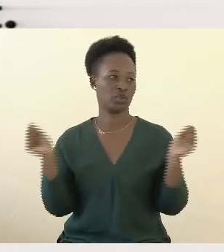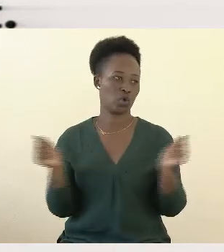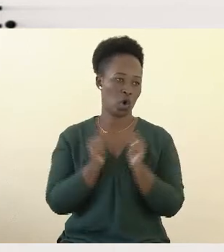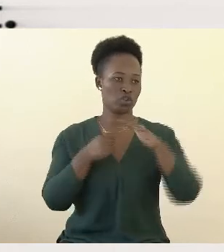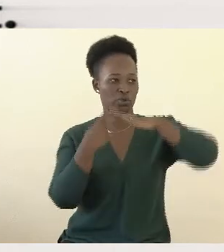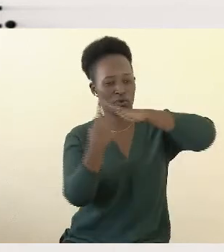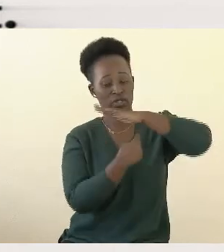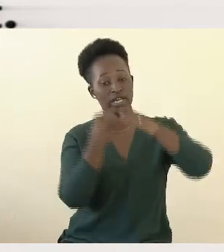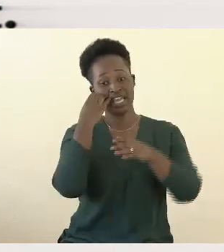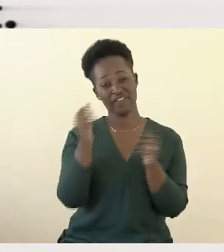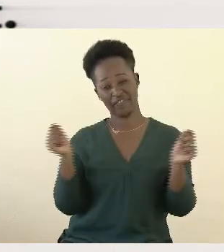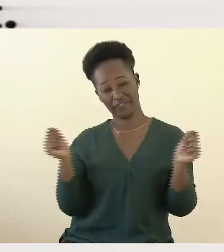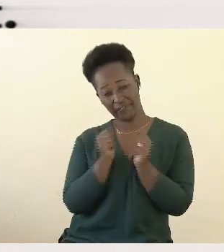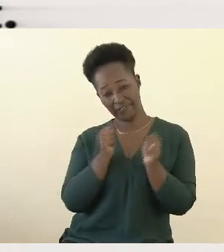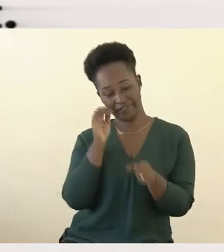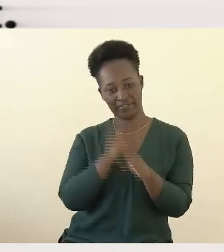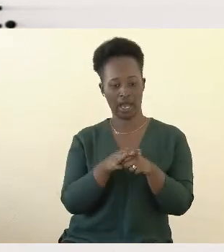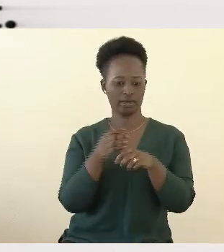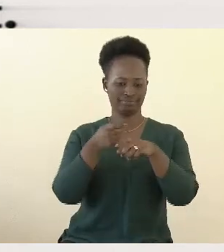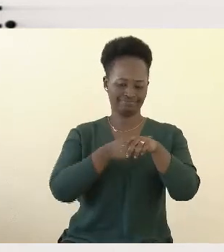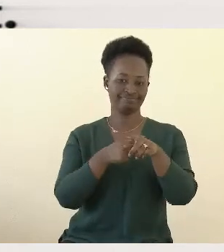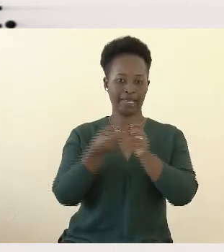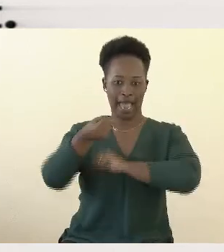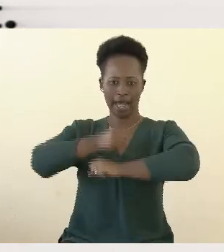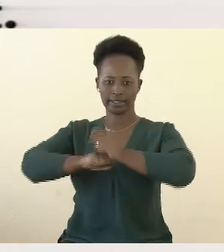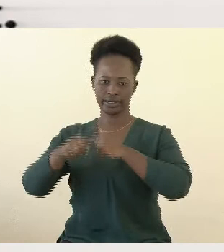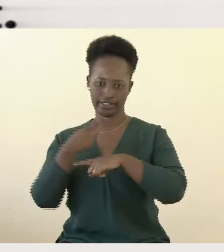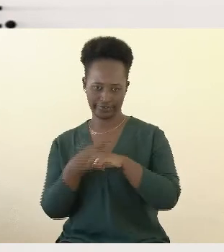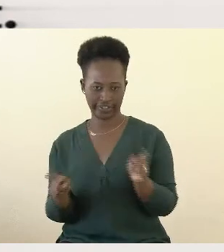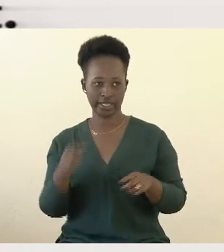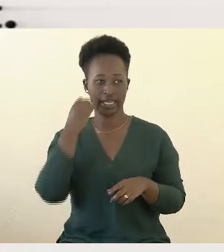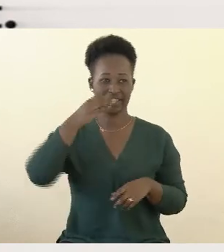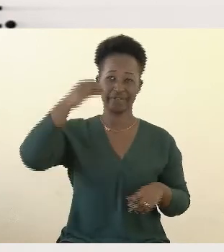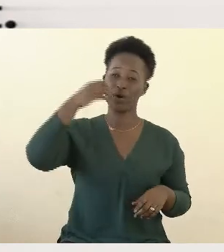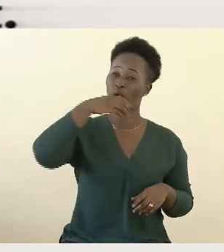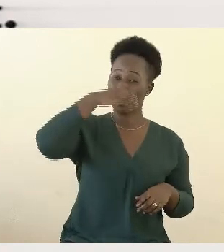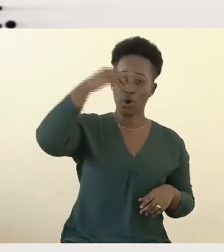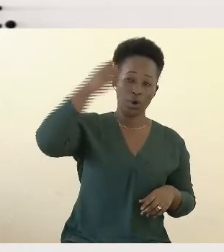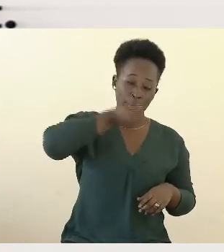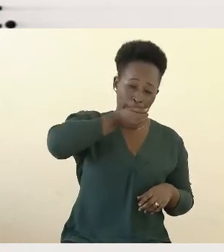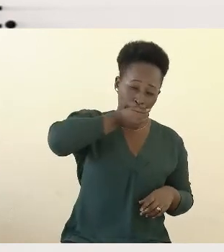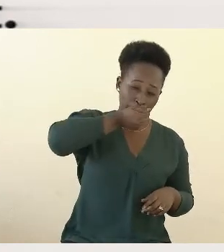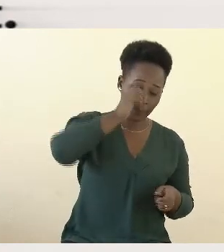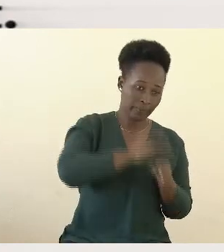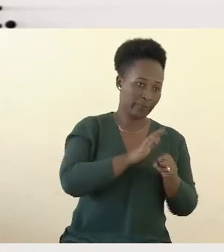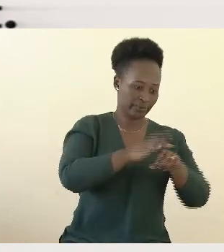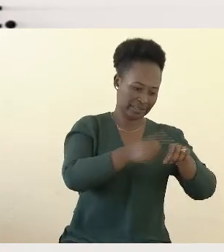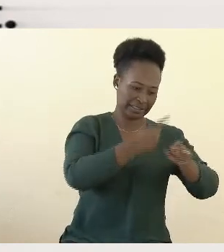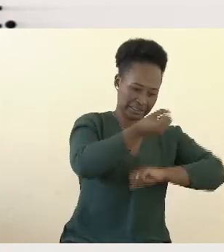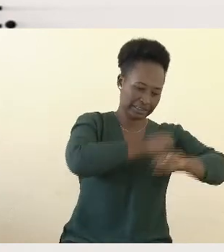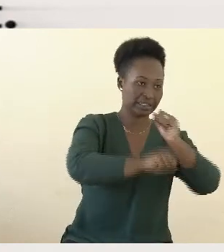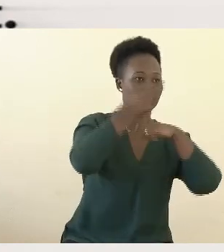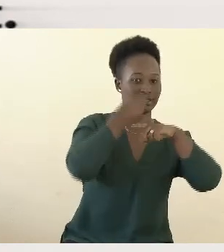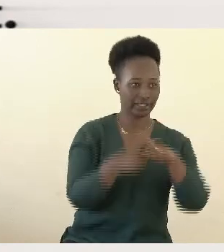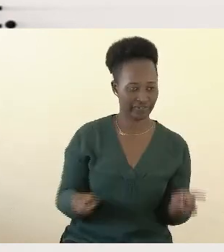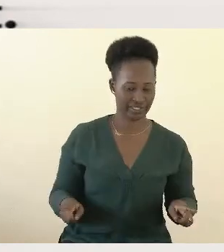When it is too cold, the skin reacts differently. When it is too hot, the skin reacts differently.